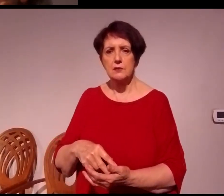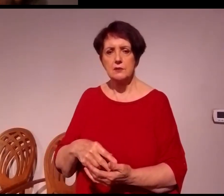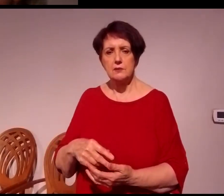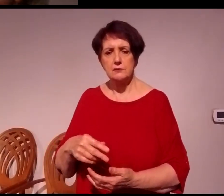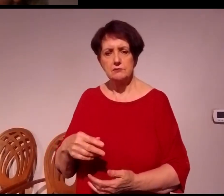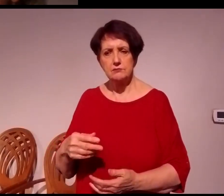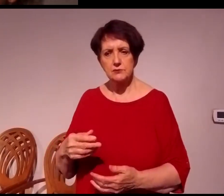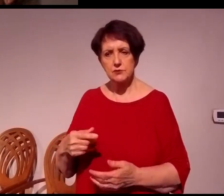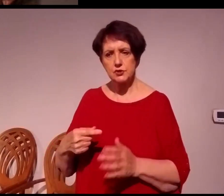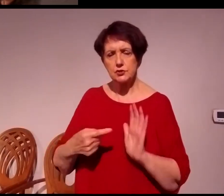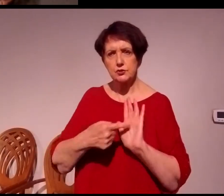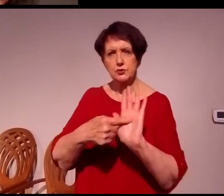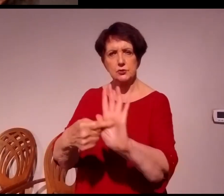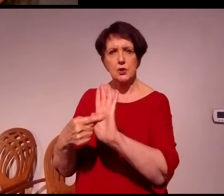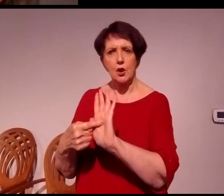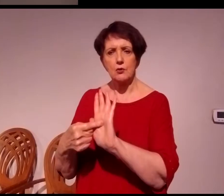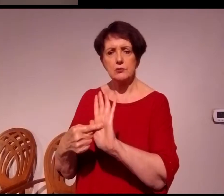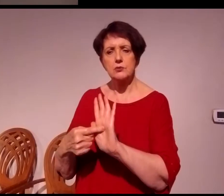for ourselves.